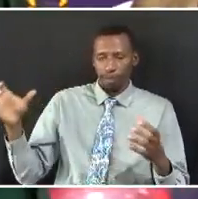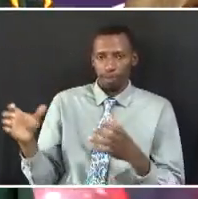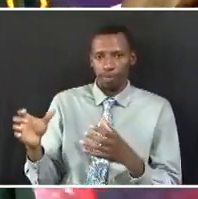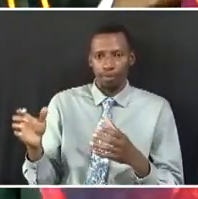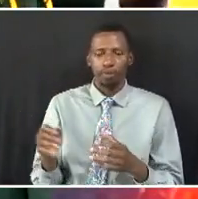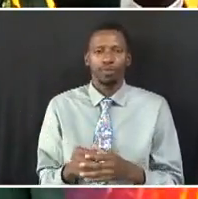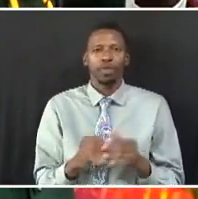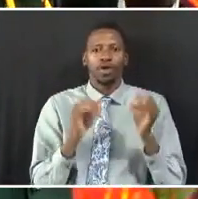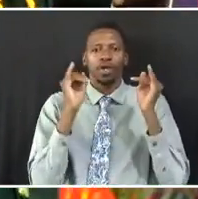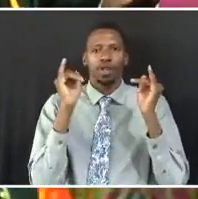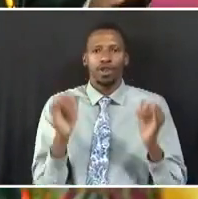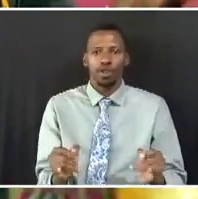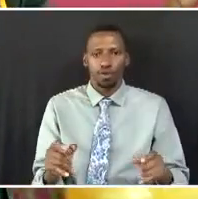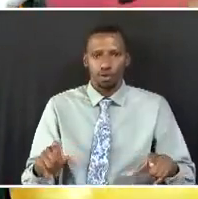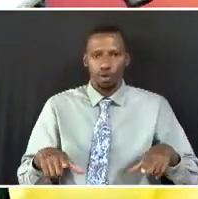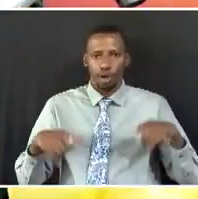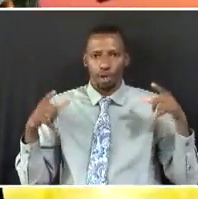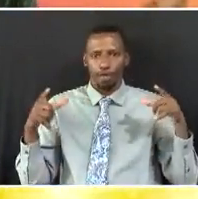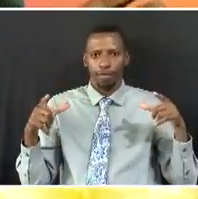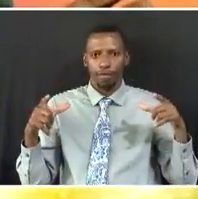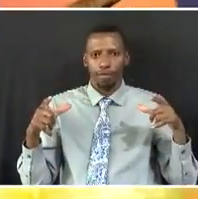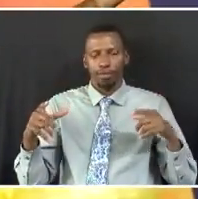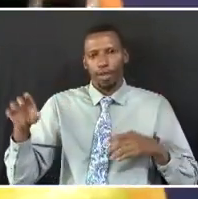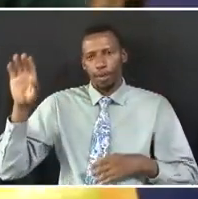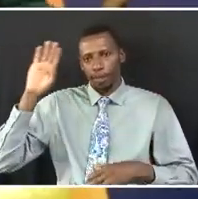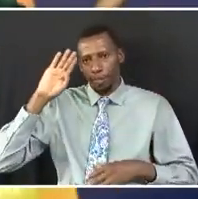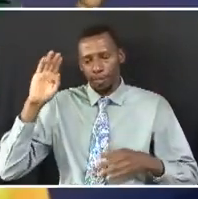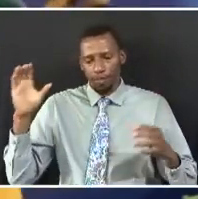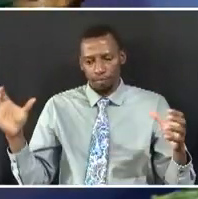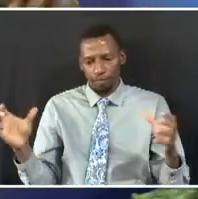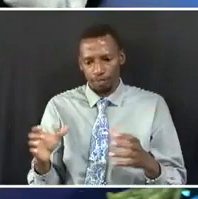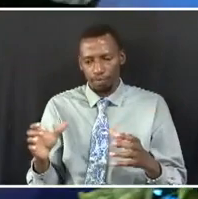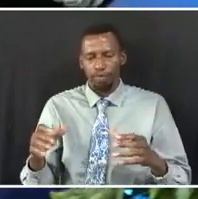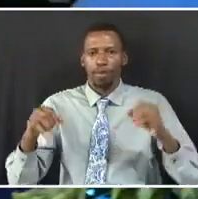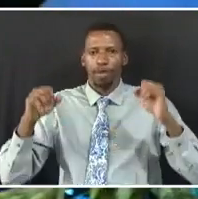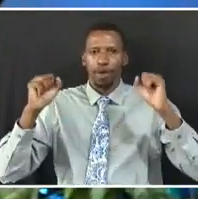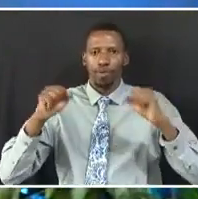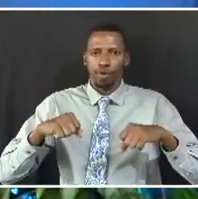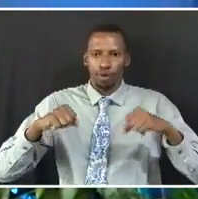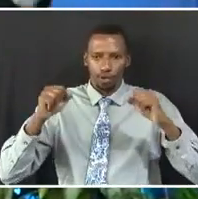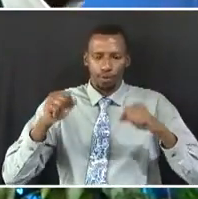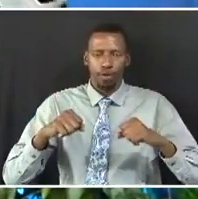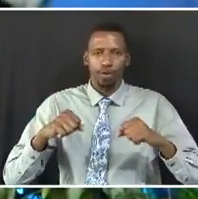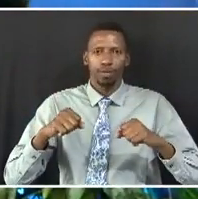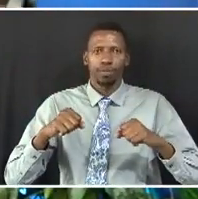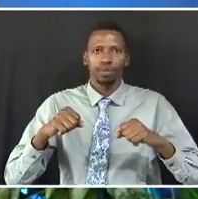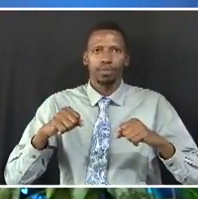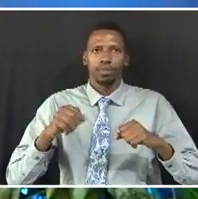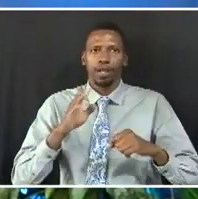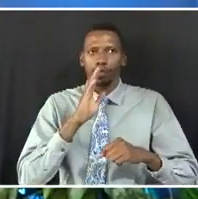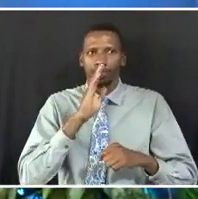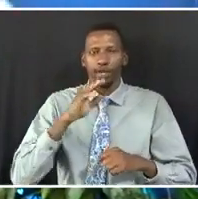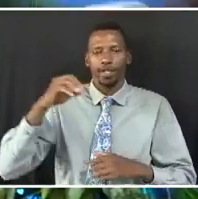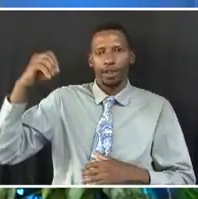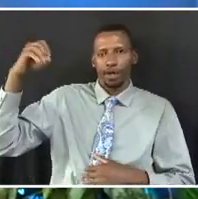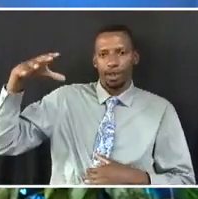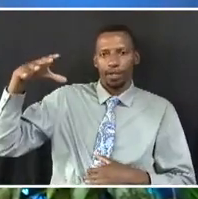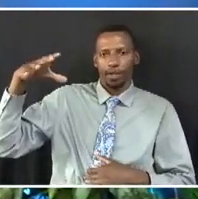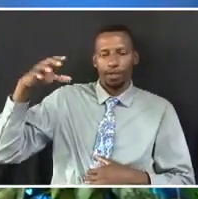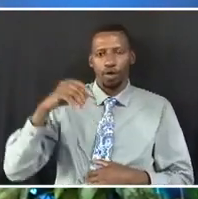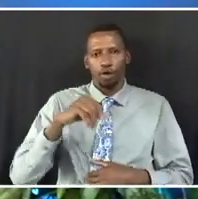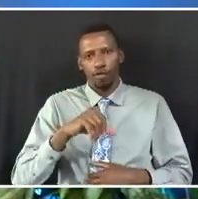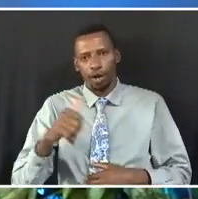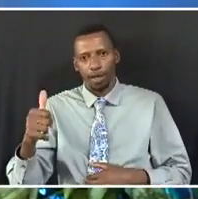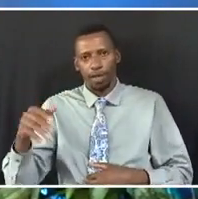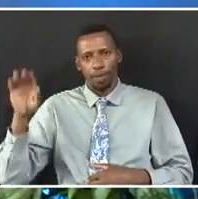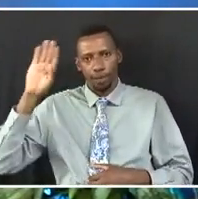Life Flying Marines, be able to be the light of other